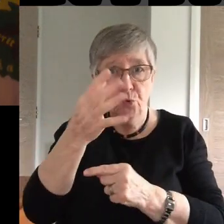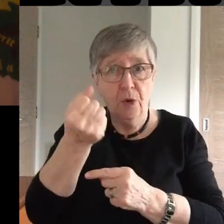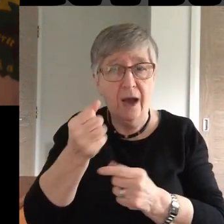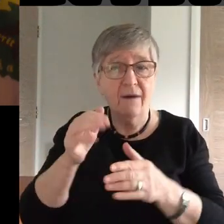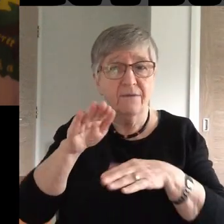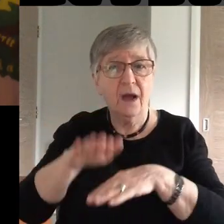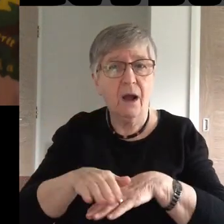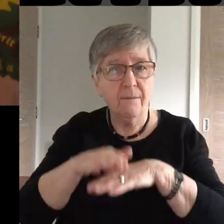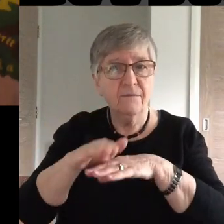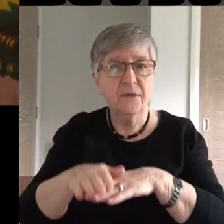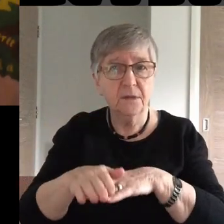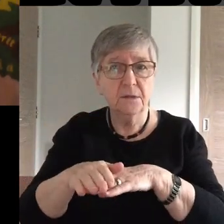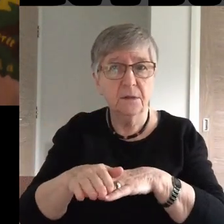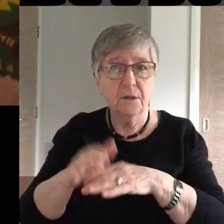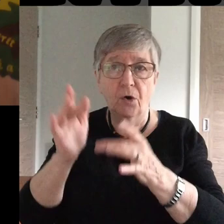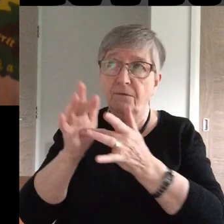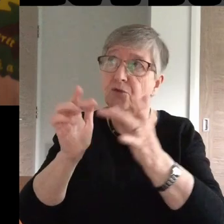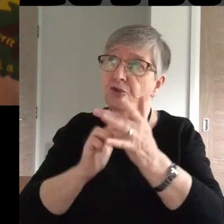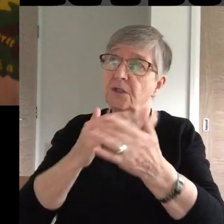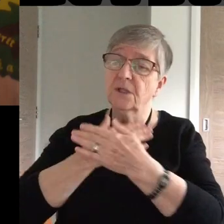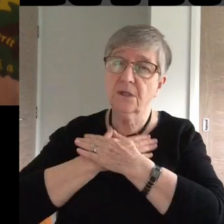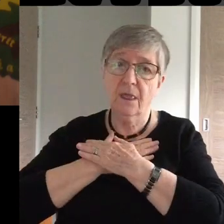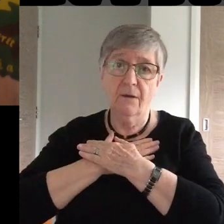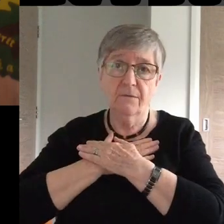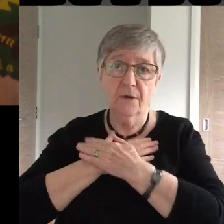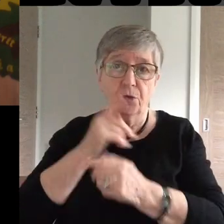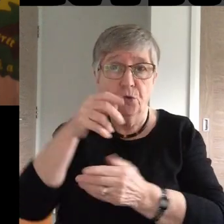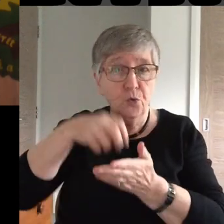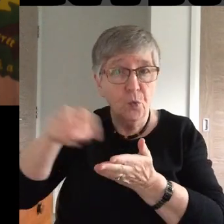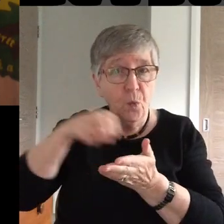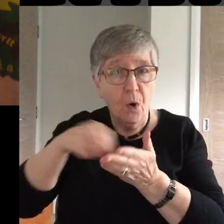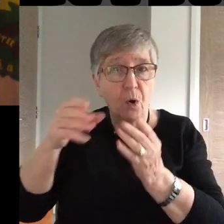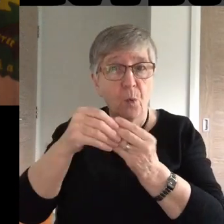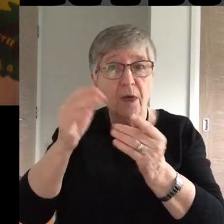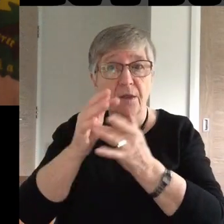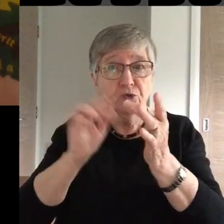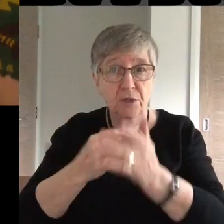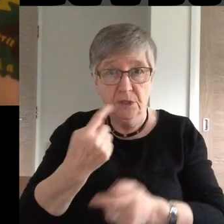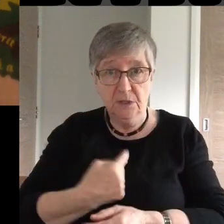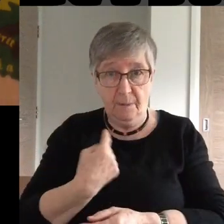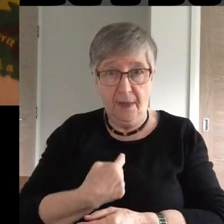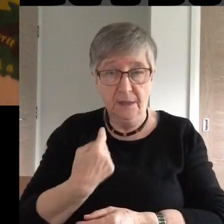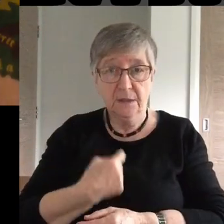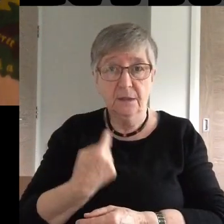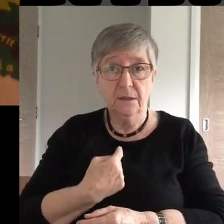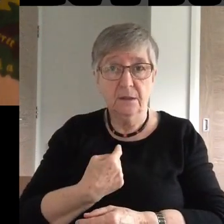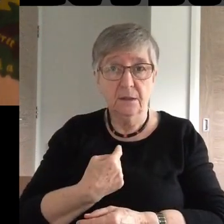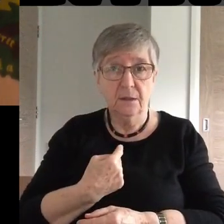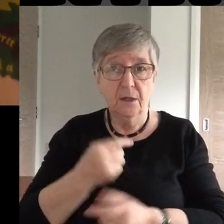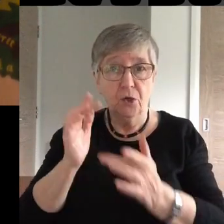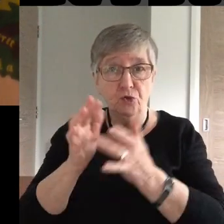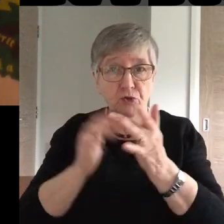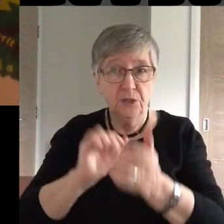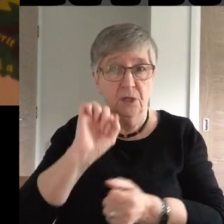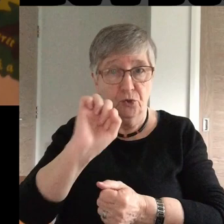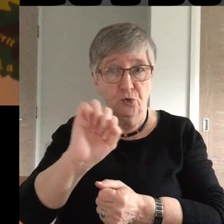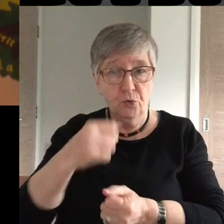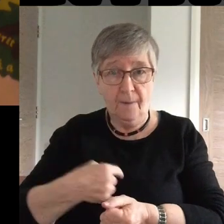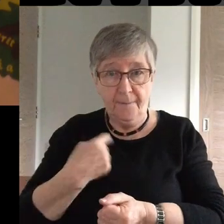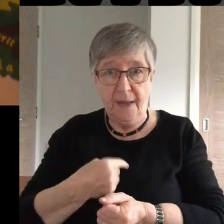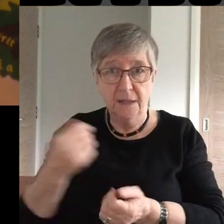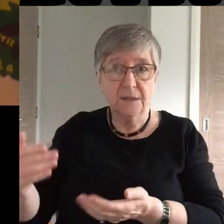the comfort of his love? Do you walk with him personally? Is he your personal